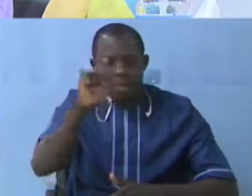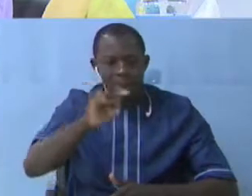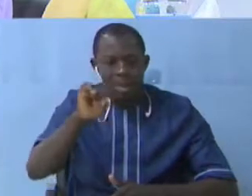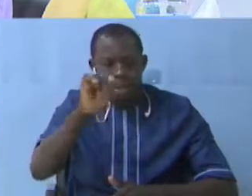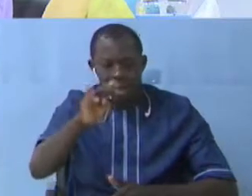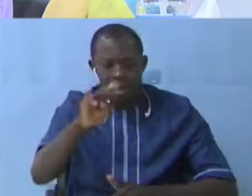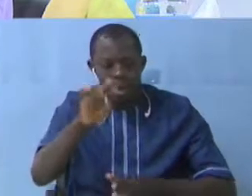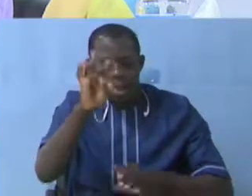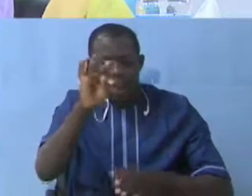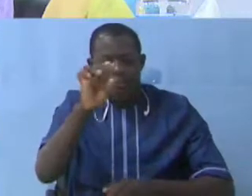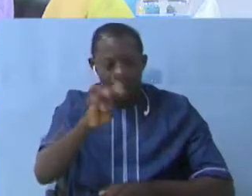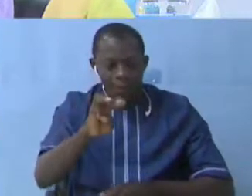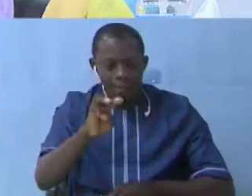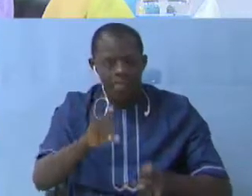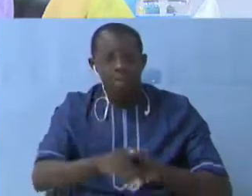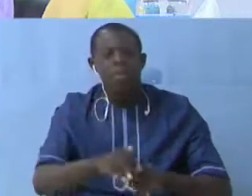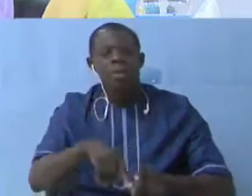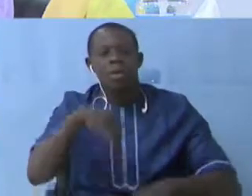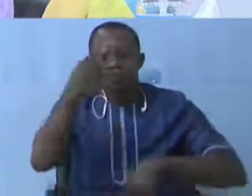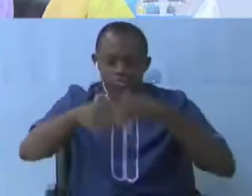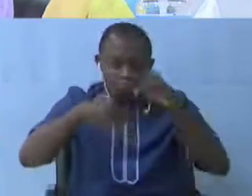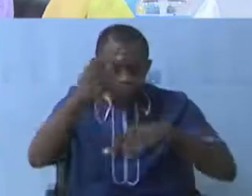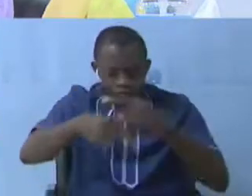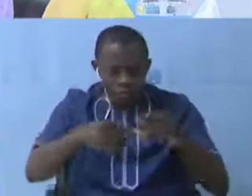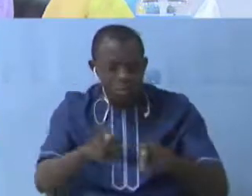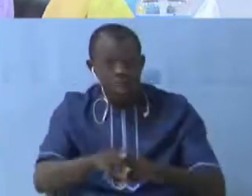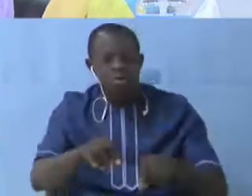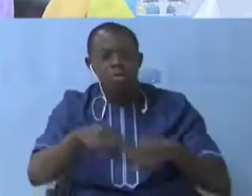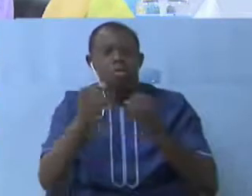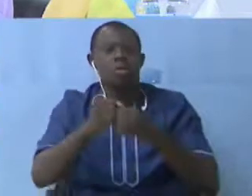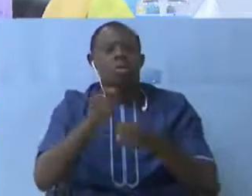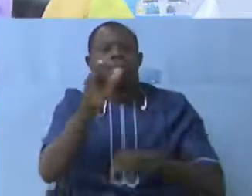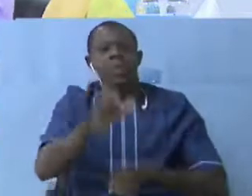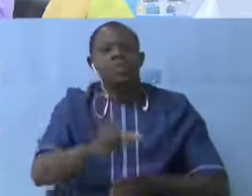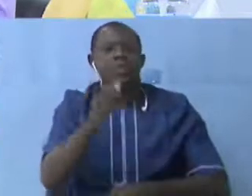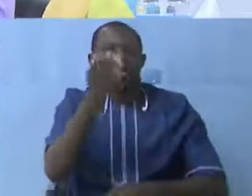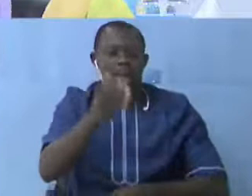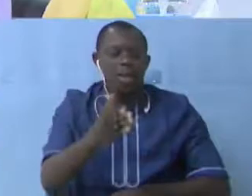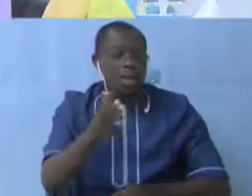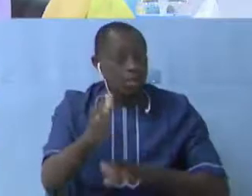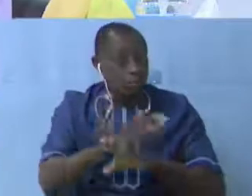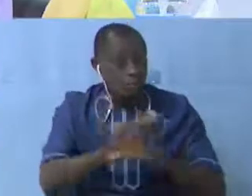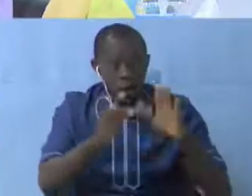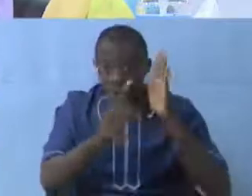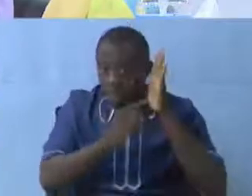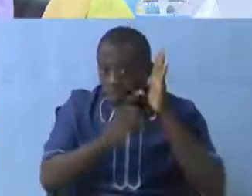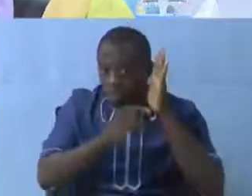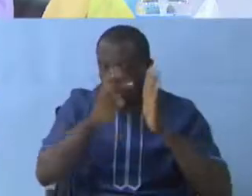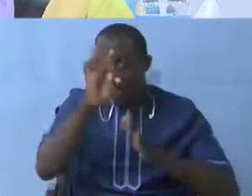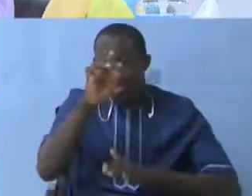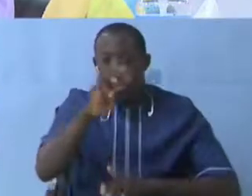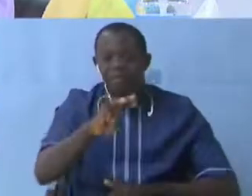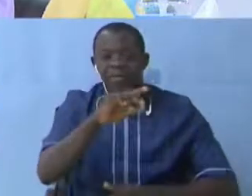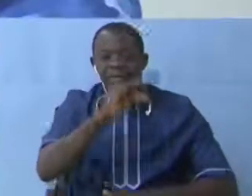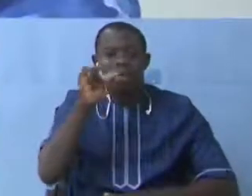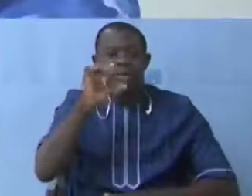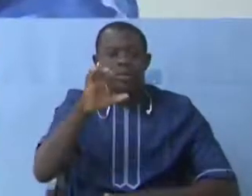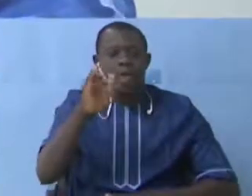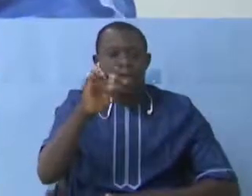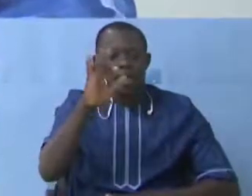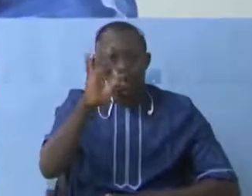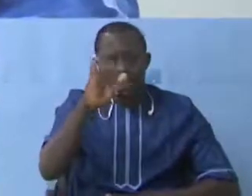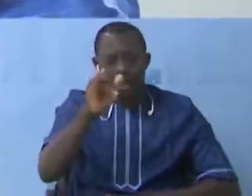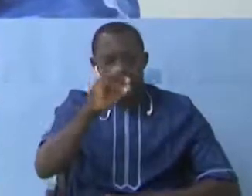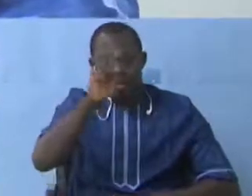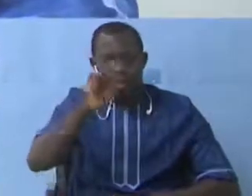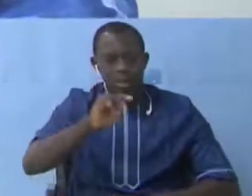yoon. The continued violations that were existent. So Citizen FM was a major case, one of the first